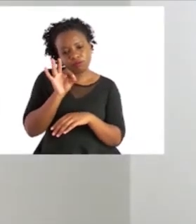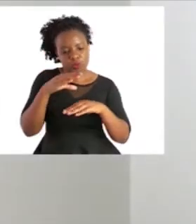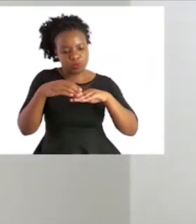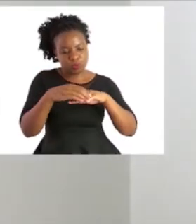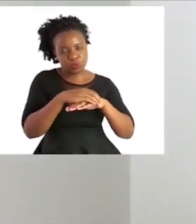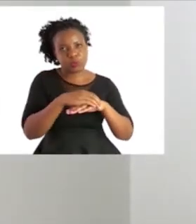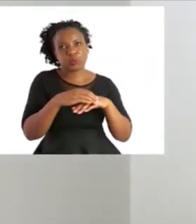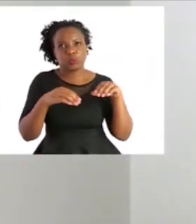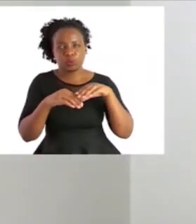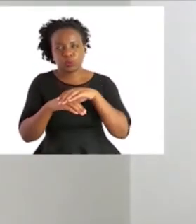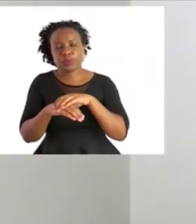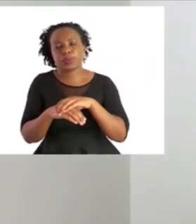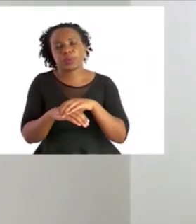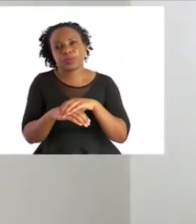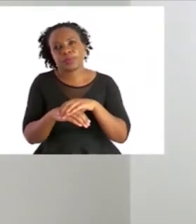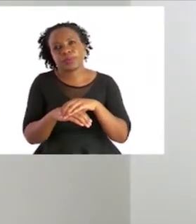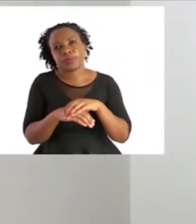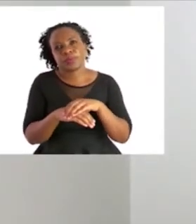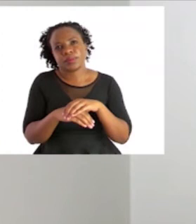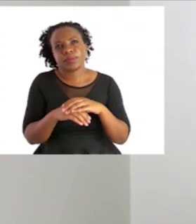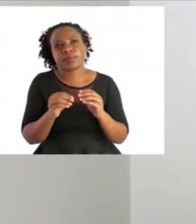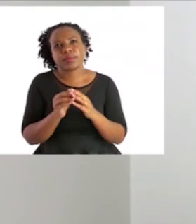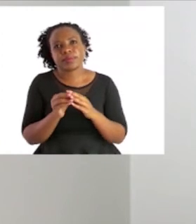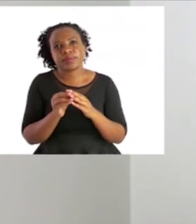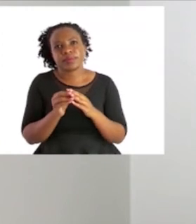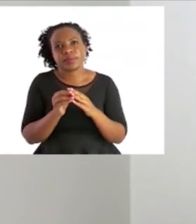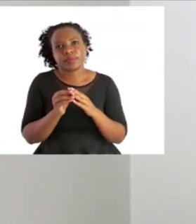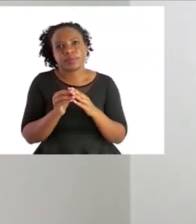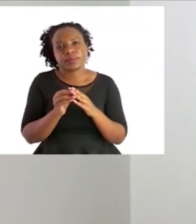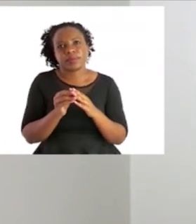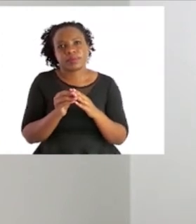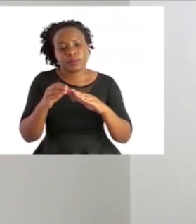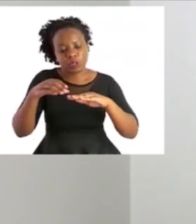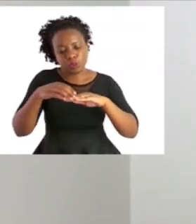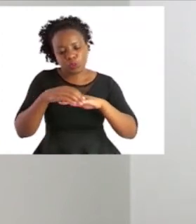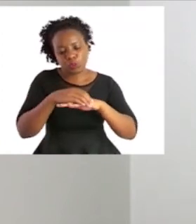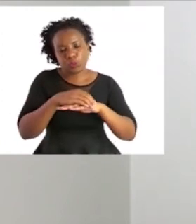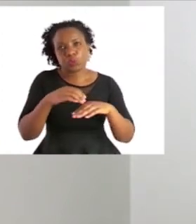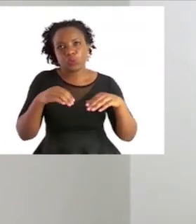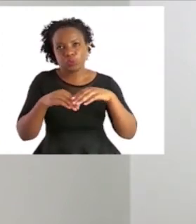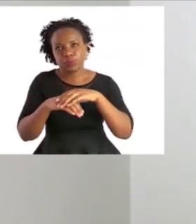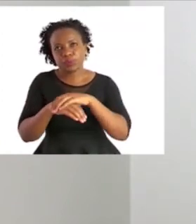shoes, a pair of shoes. A pair